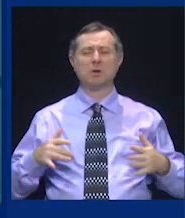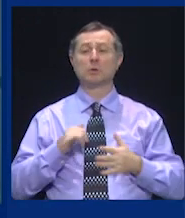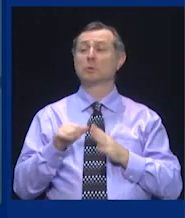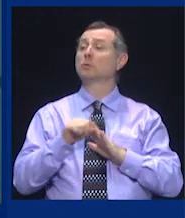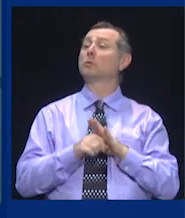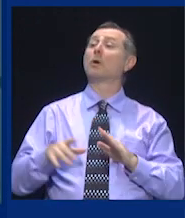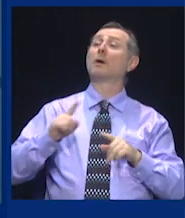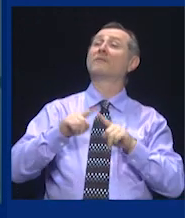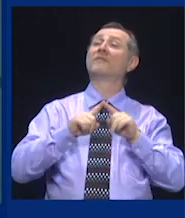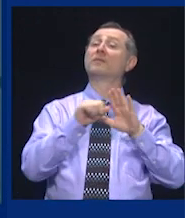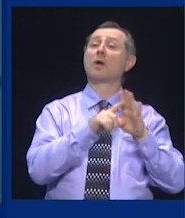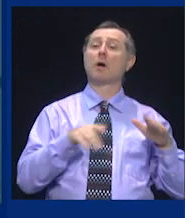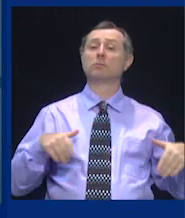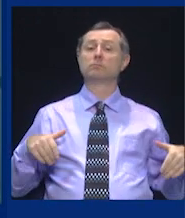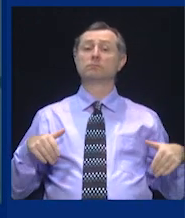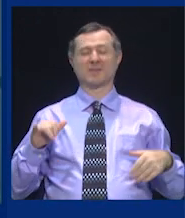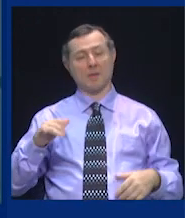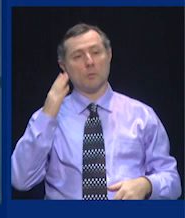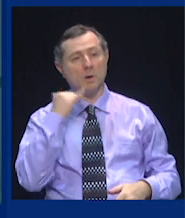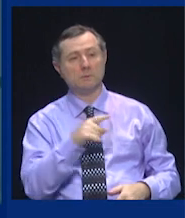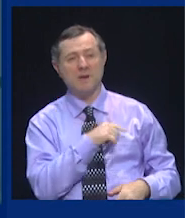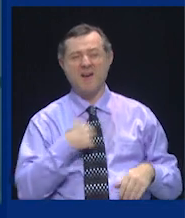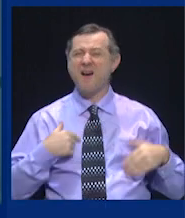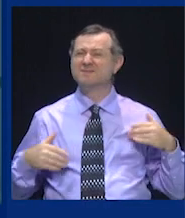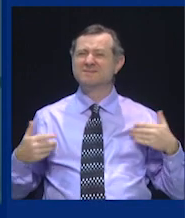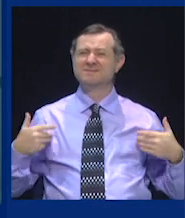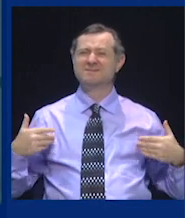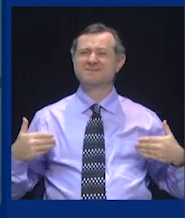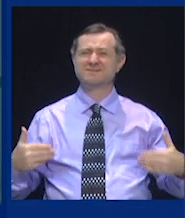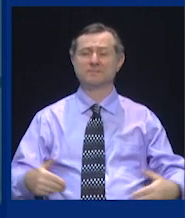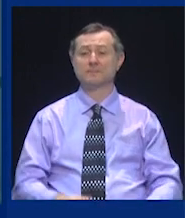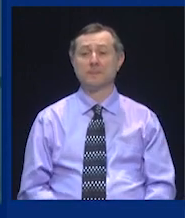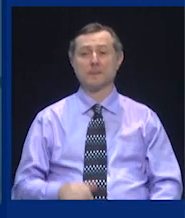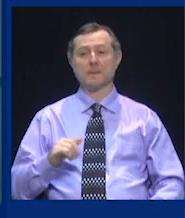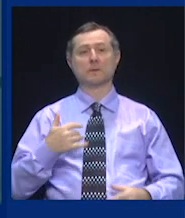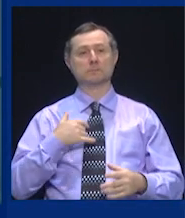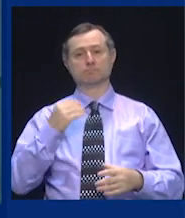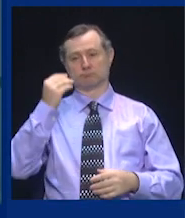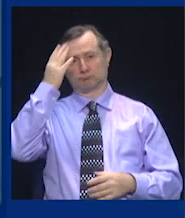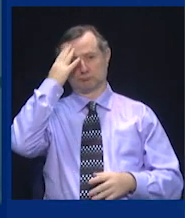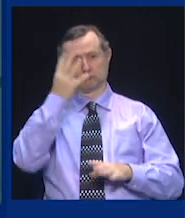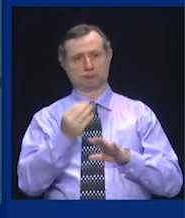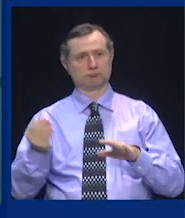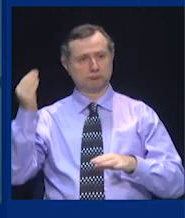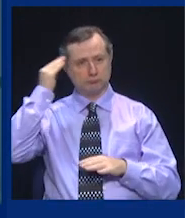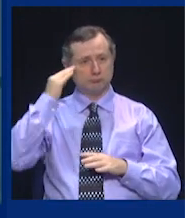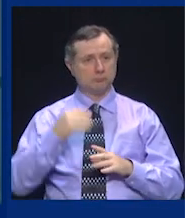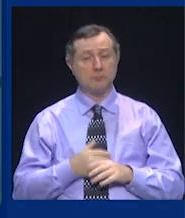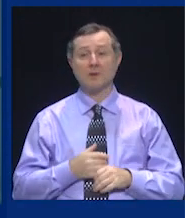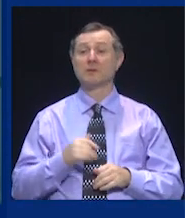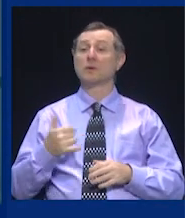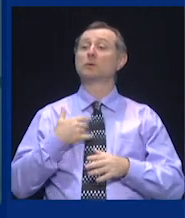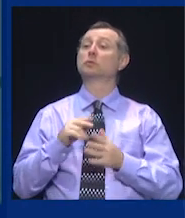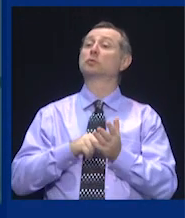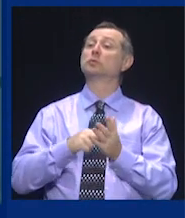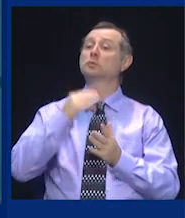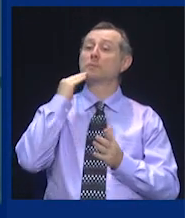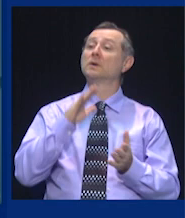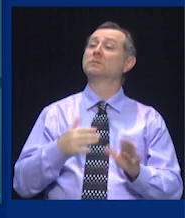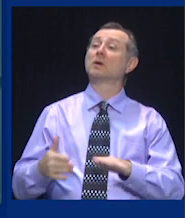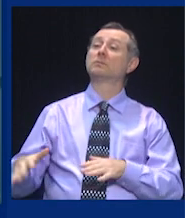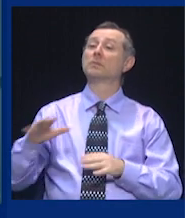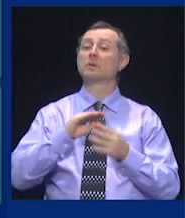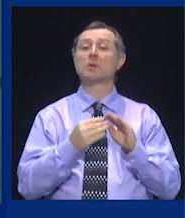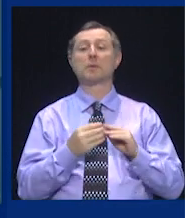why. And that's what happened. And that's the lesson. Nursing home deaths, nursing home deaths. They politicized the whole